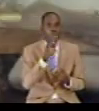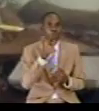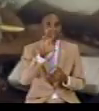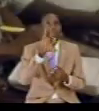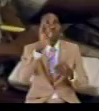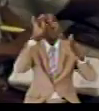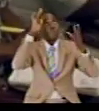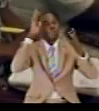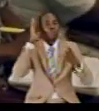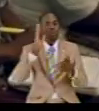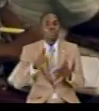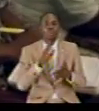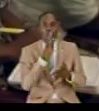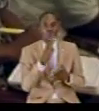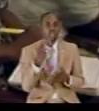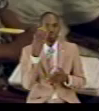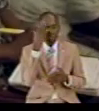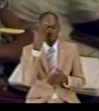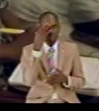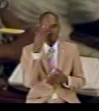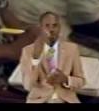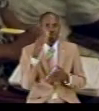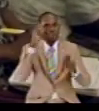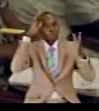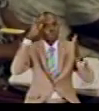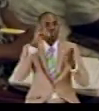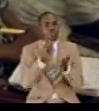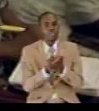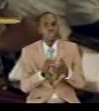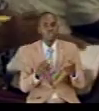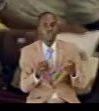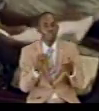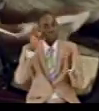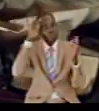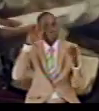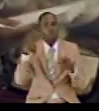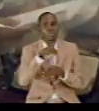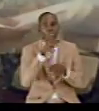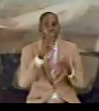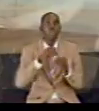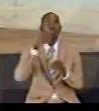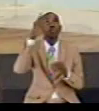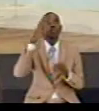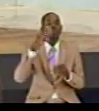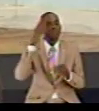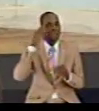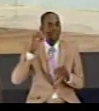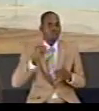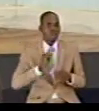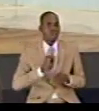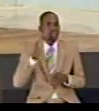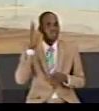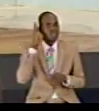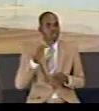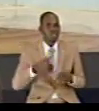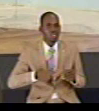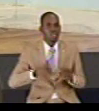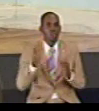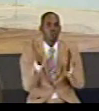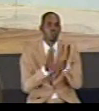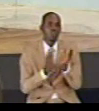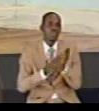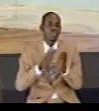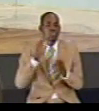realized. Hope thou in God, for I shall yet praise him. The devil wants me to